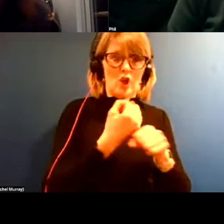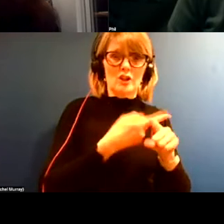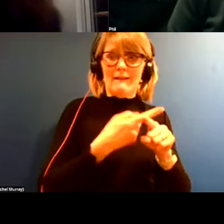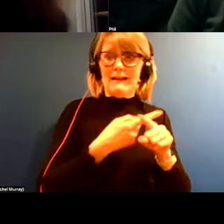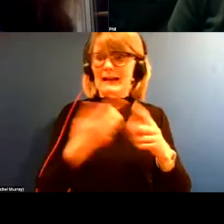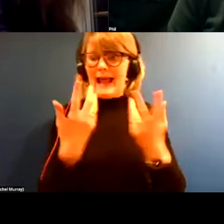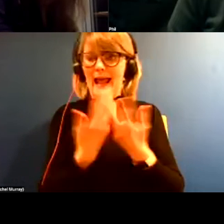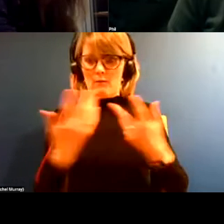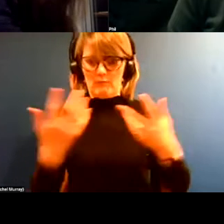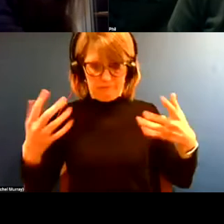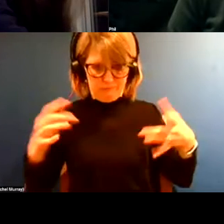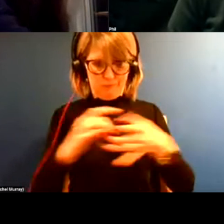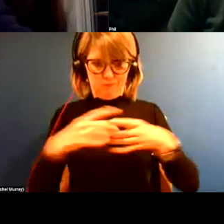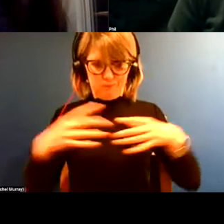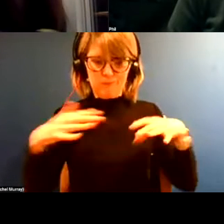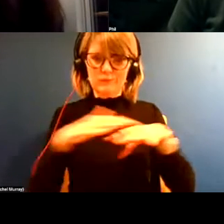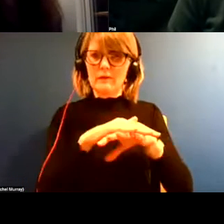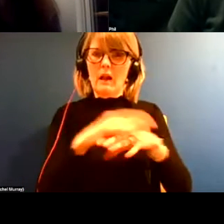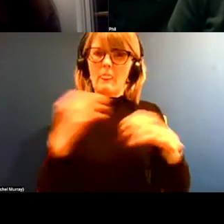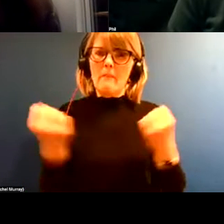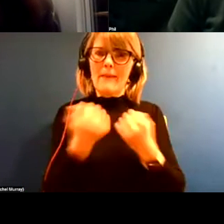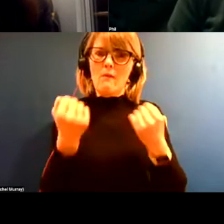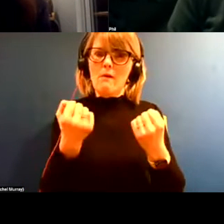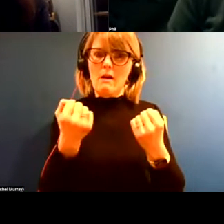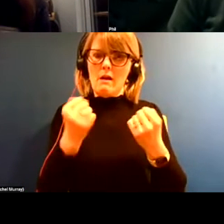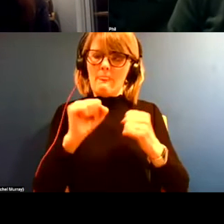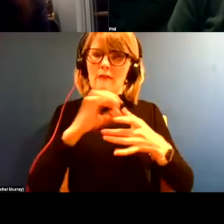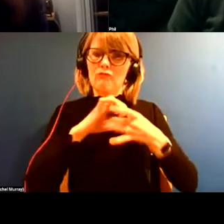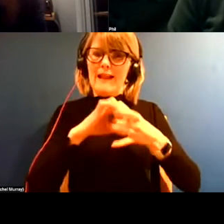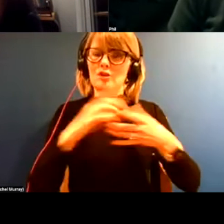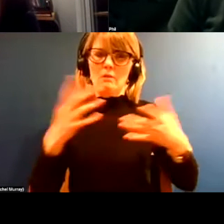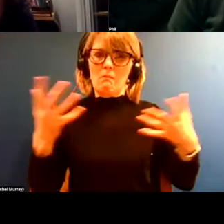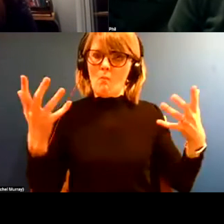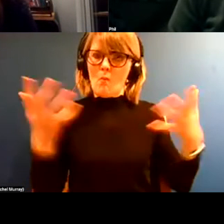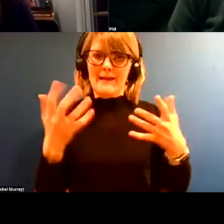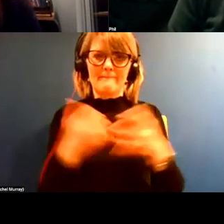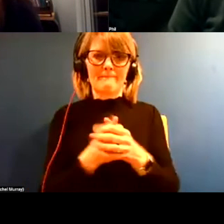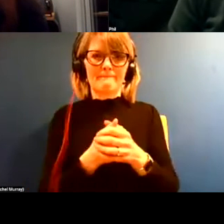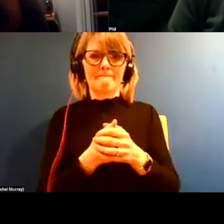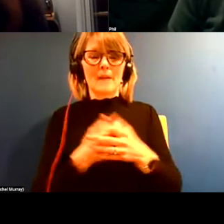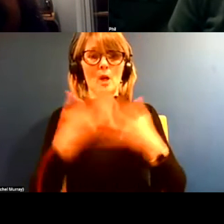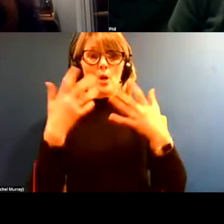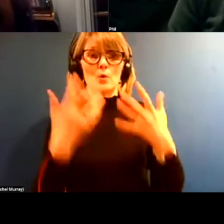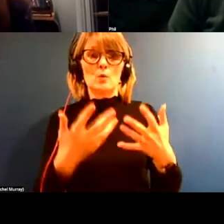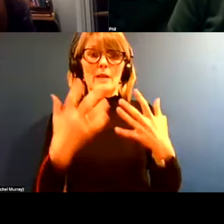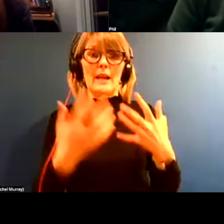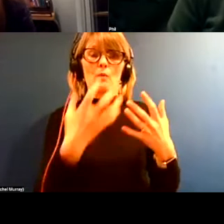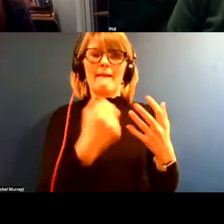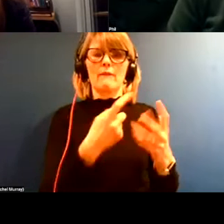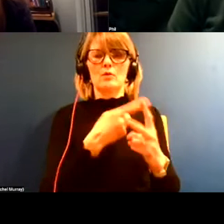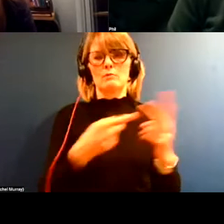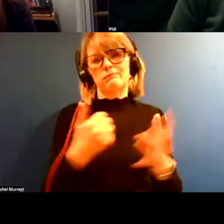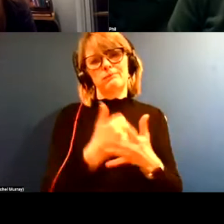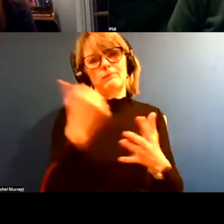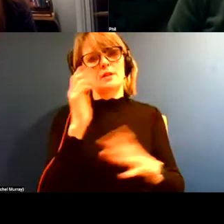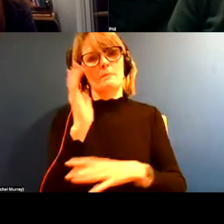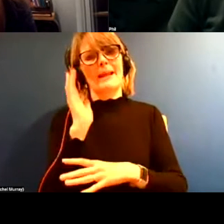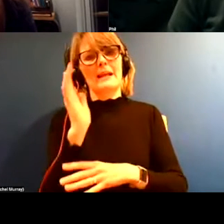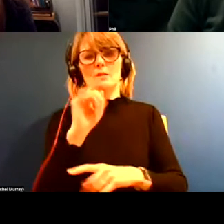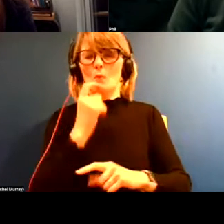be in that relationship. I'm really very pleased that we have with us two very good speakers this evening, and I'll introduce them in